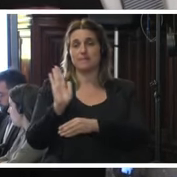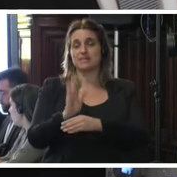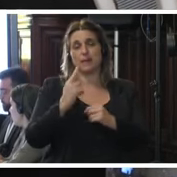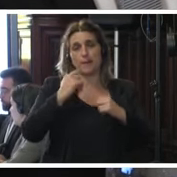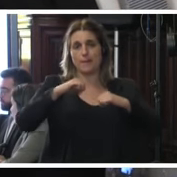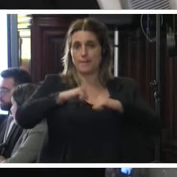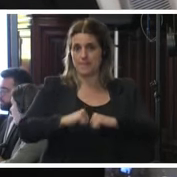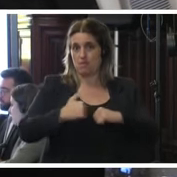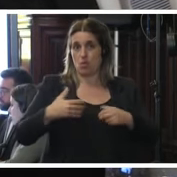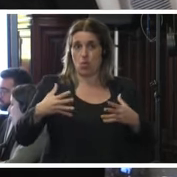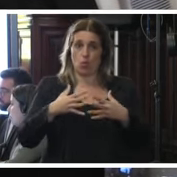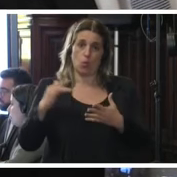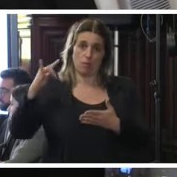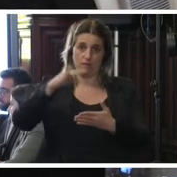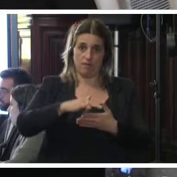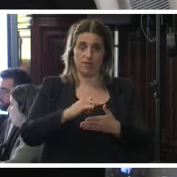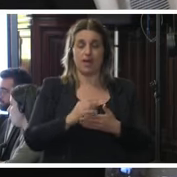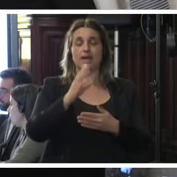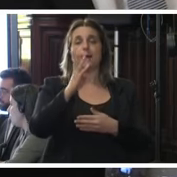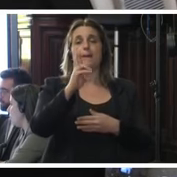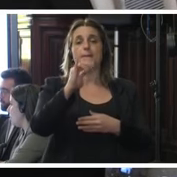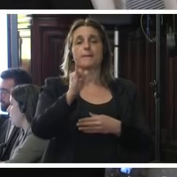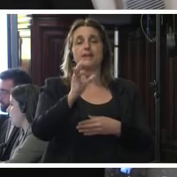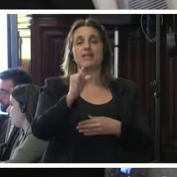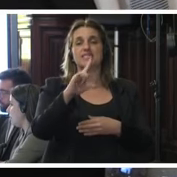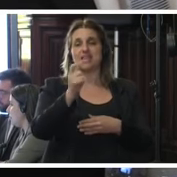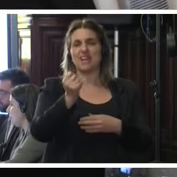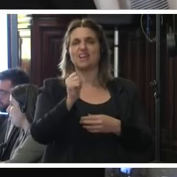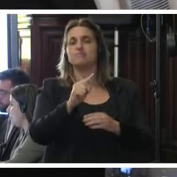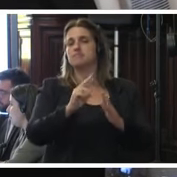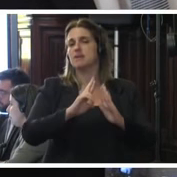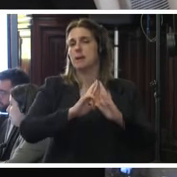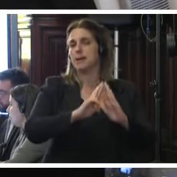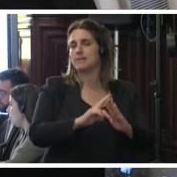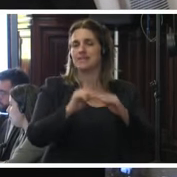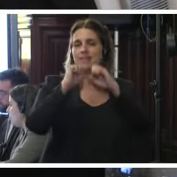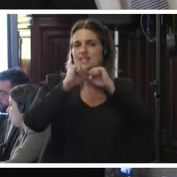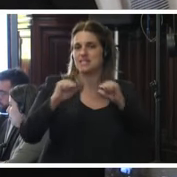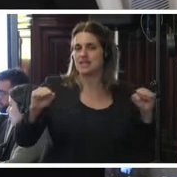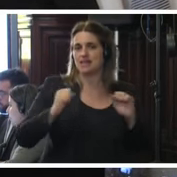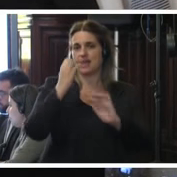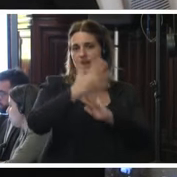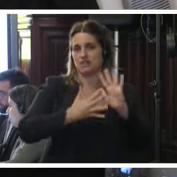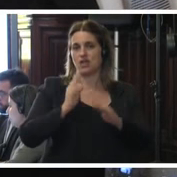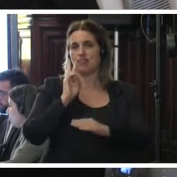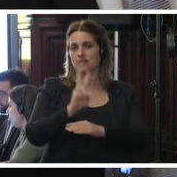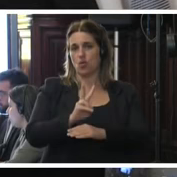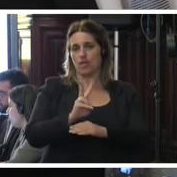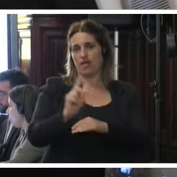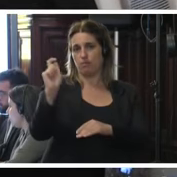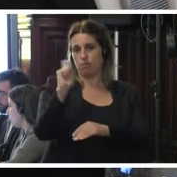have Priscila Lima. She represents the National Secretariat of Public Safety of our Ministry of